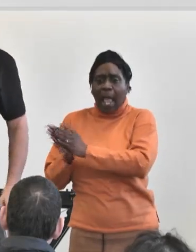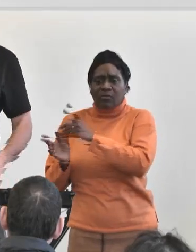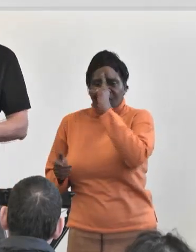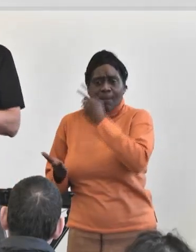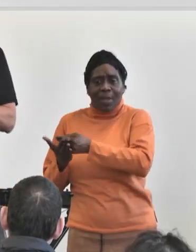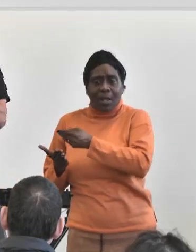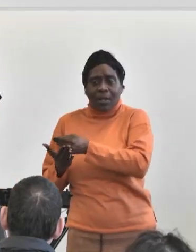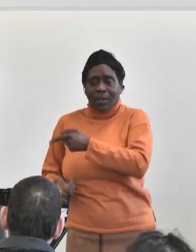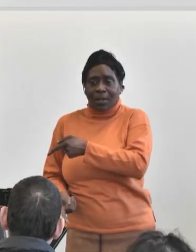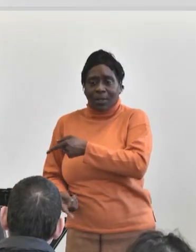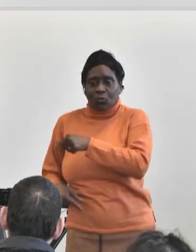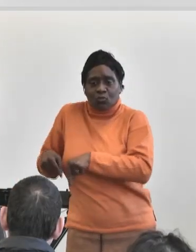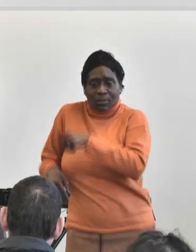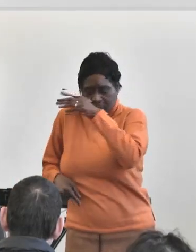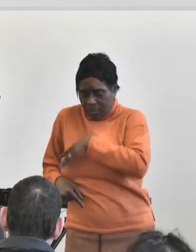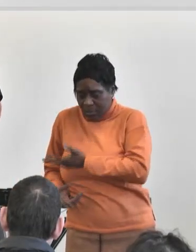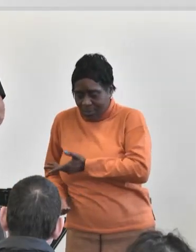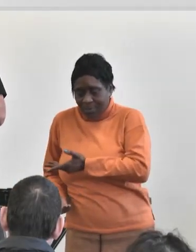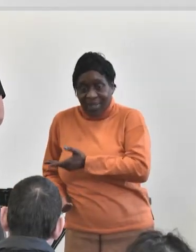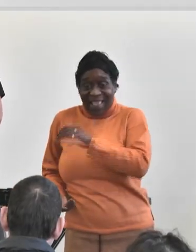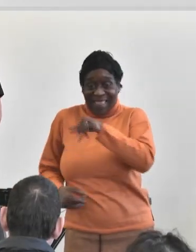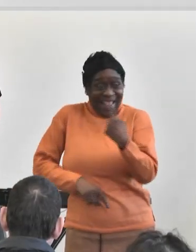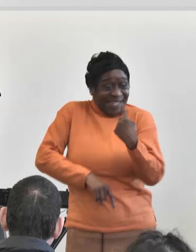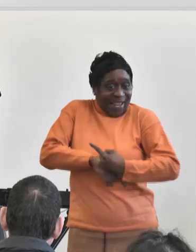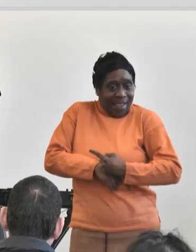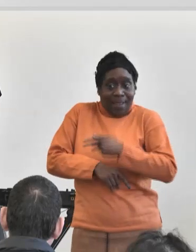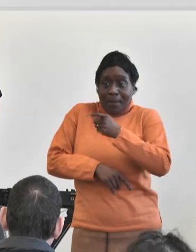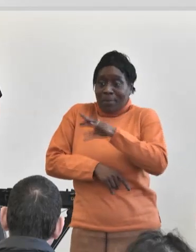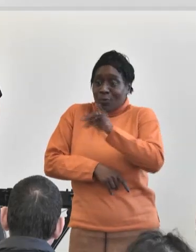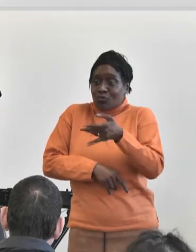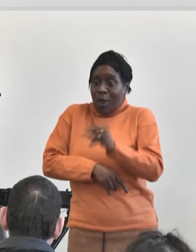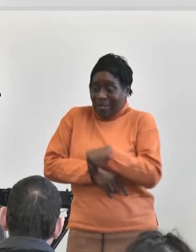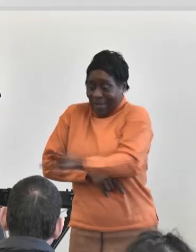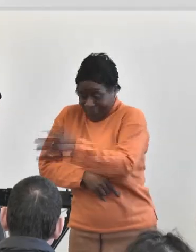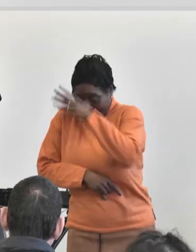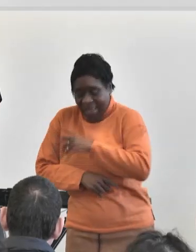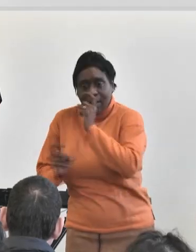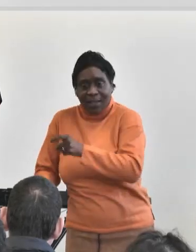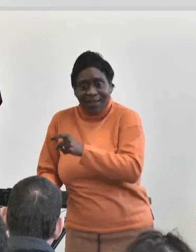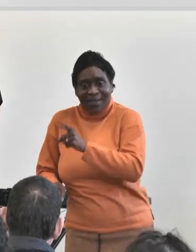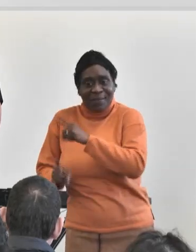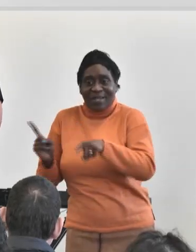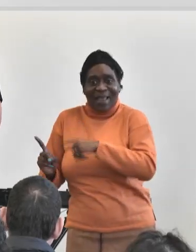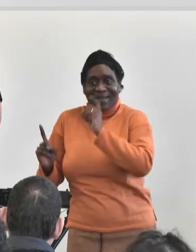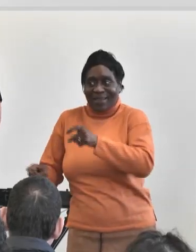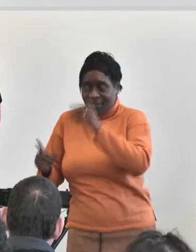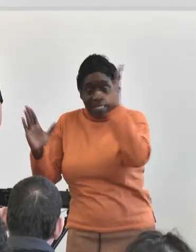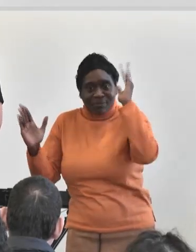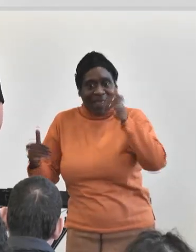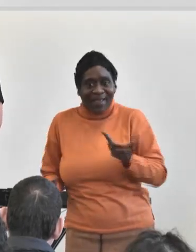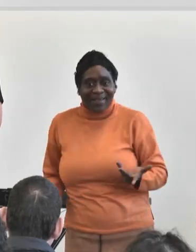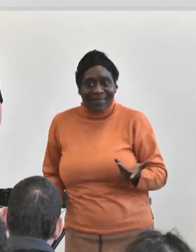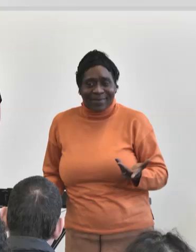Les pidió por una ofrenda. And he got a gift that day. Y recibió un regalo ese día. But it wasn't a gift that he expected to Pero get. No fue un regalo